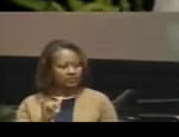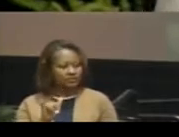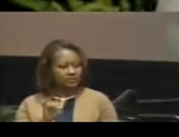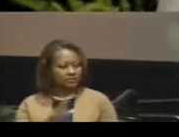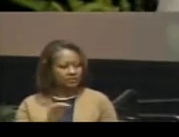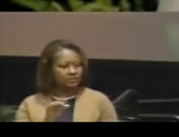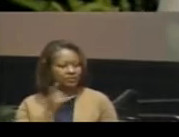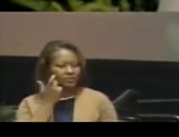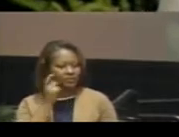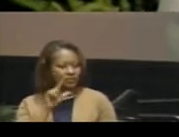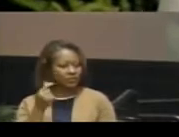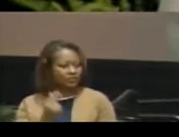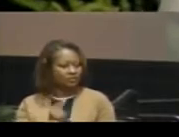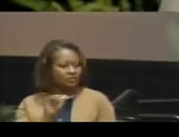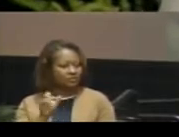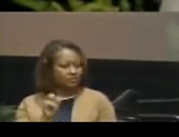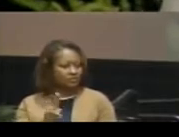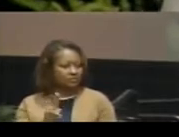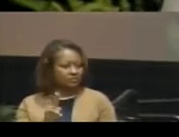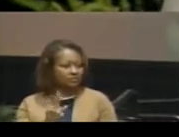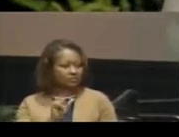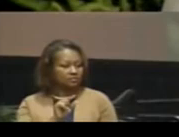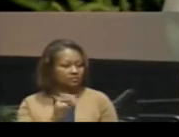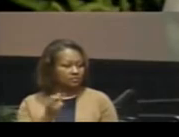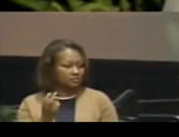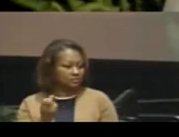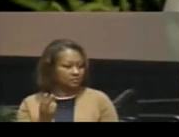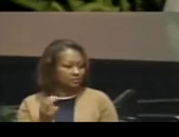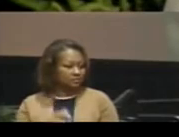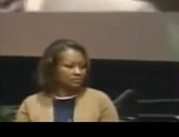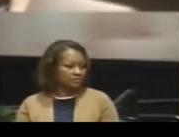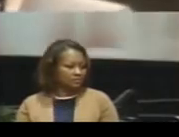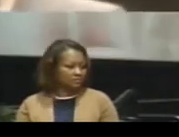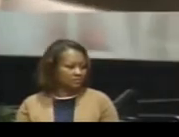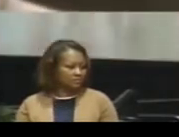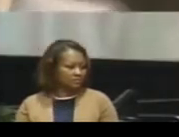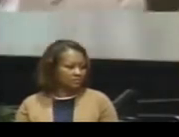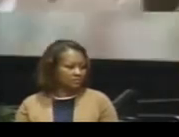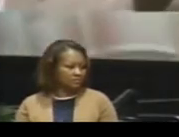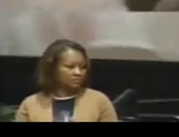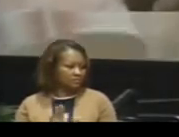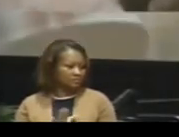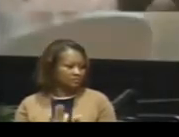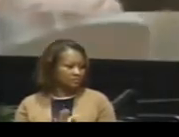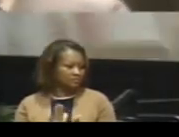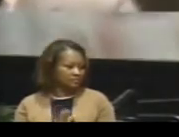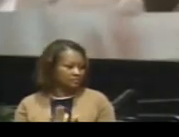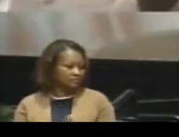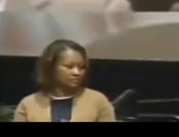just graduated from Jackson State 2012. And this is a perspective.